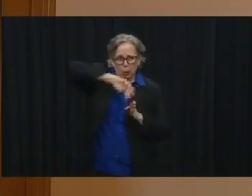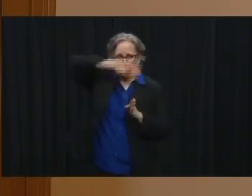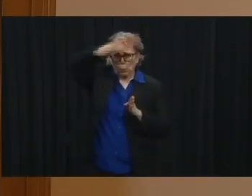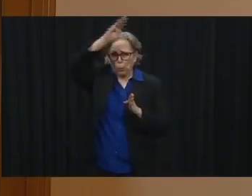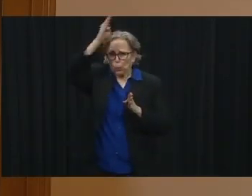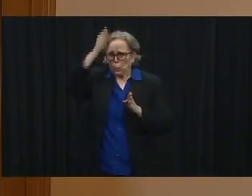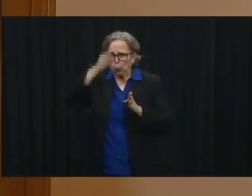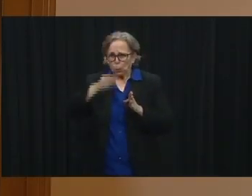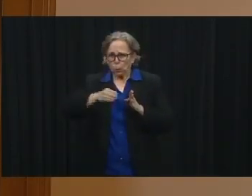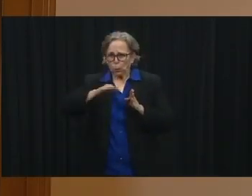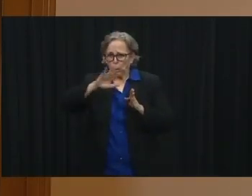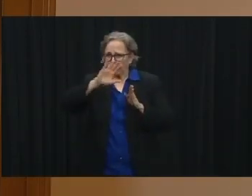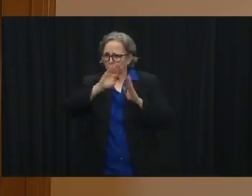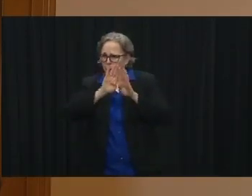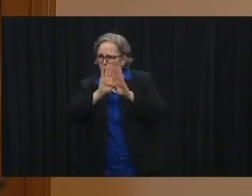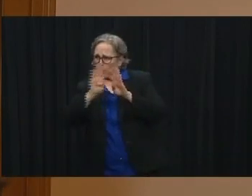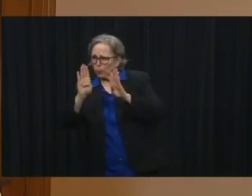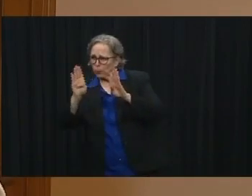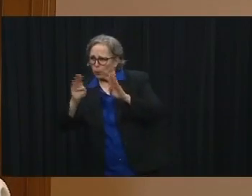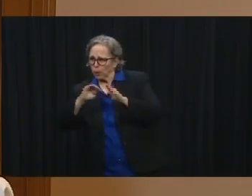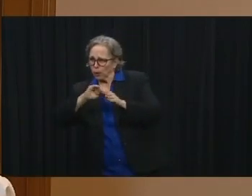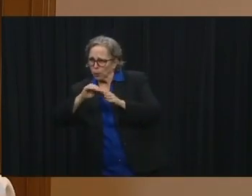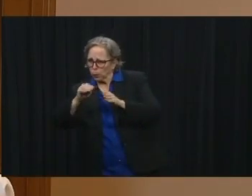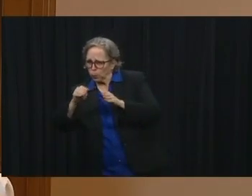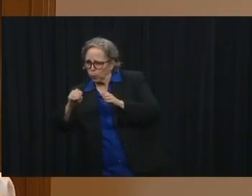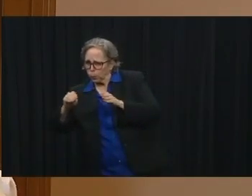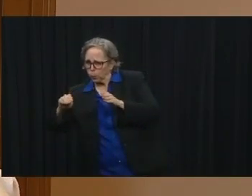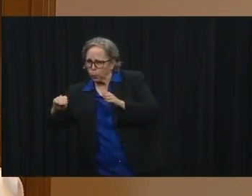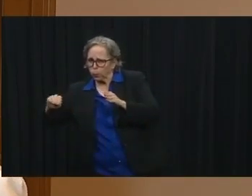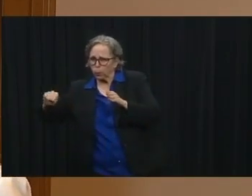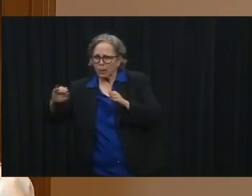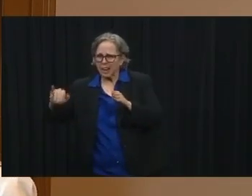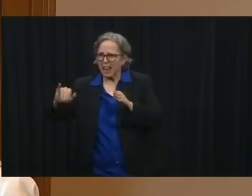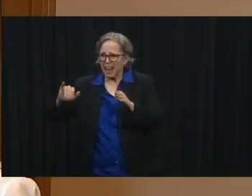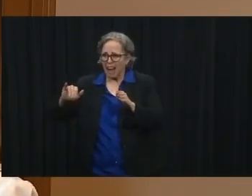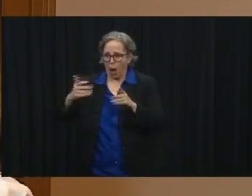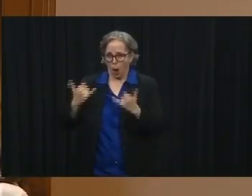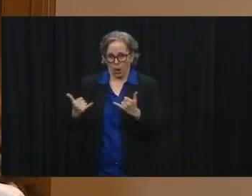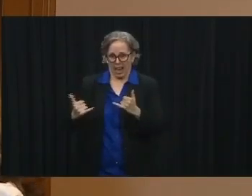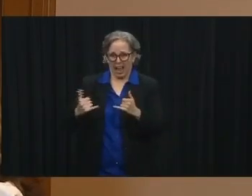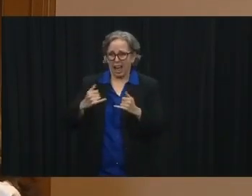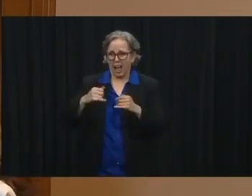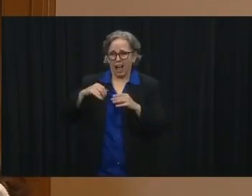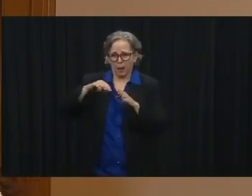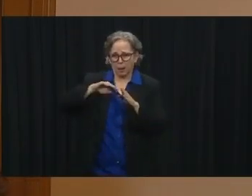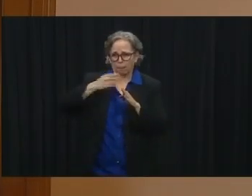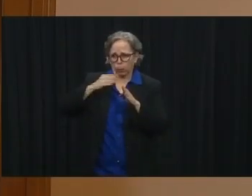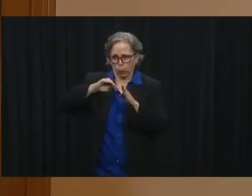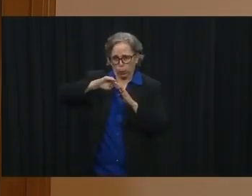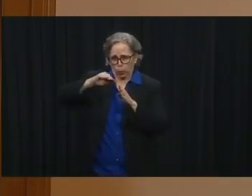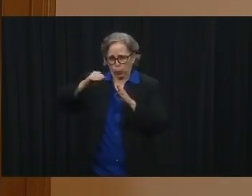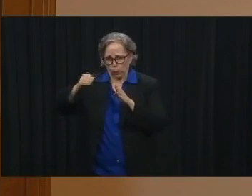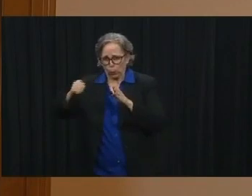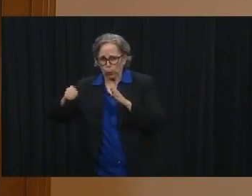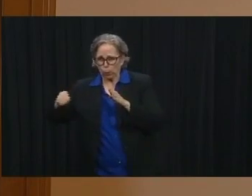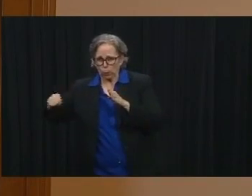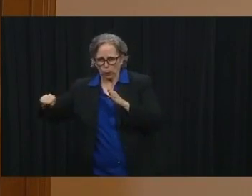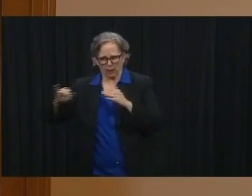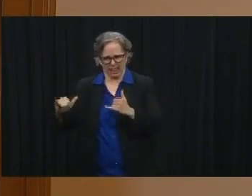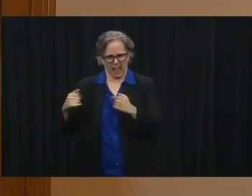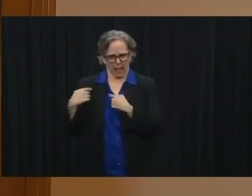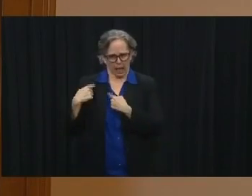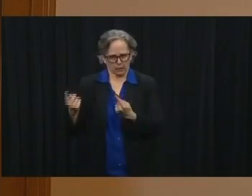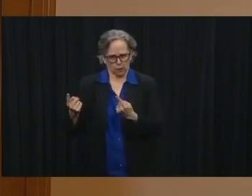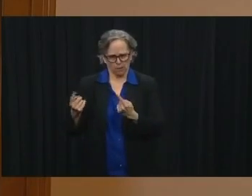on our website. This is our curve in Ohio based on the mitigation that we have done. And you can see it's a range, so